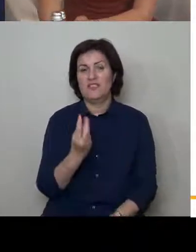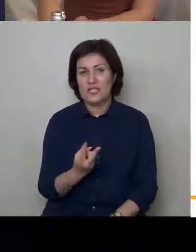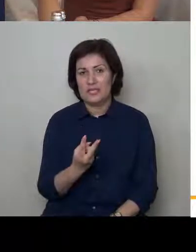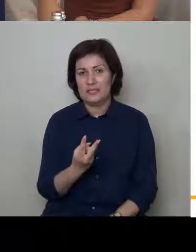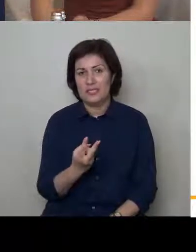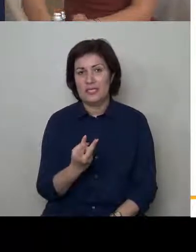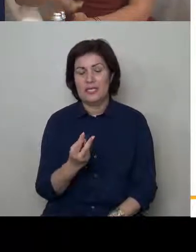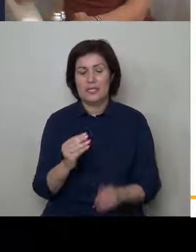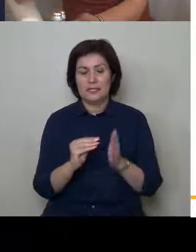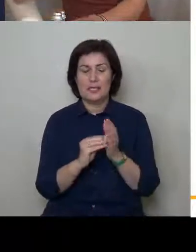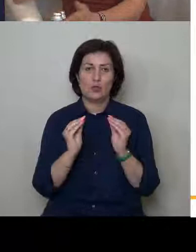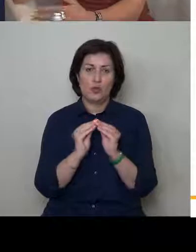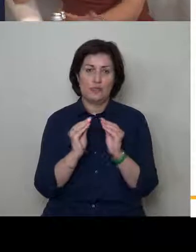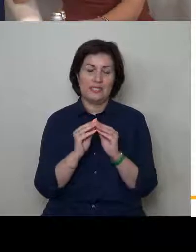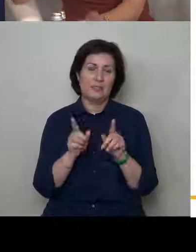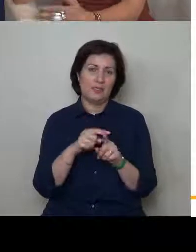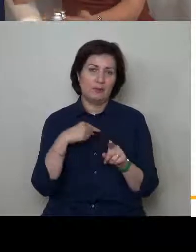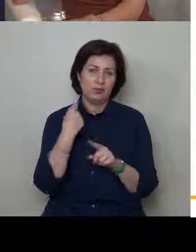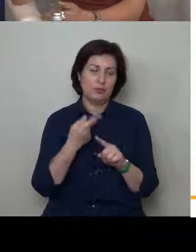covered by Article